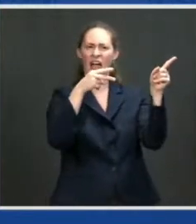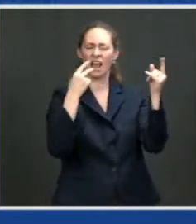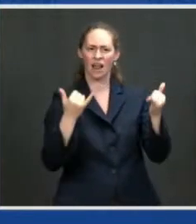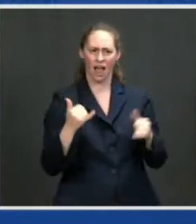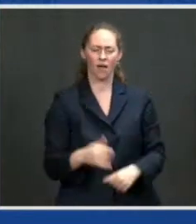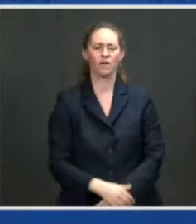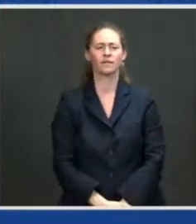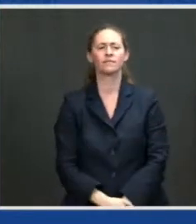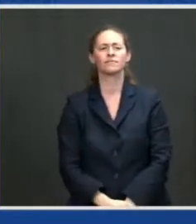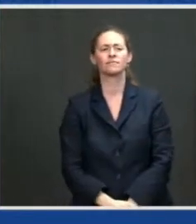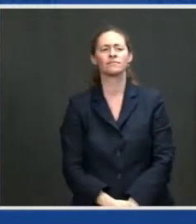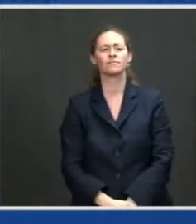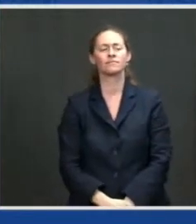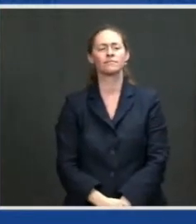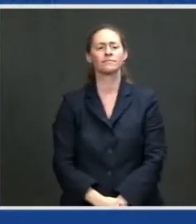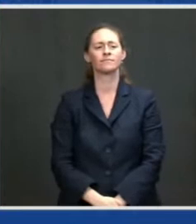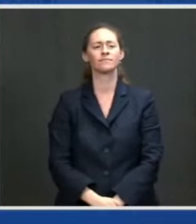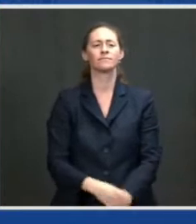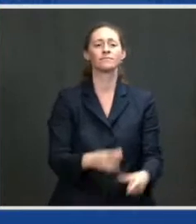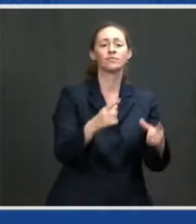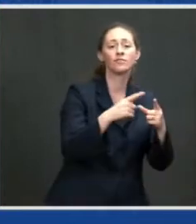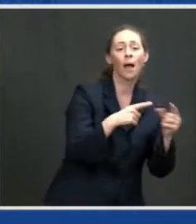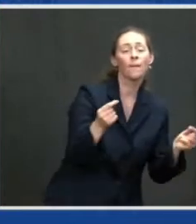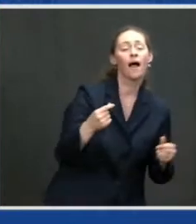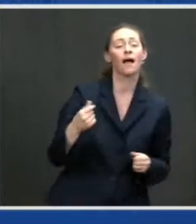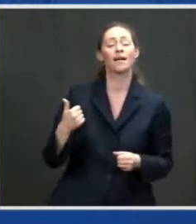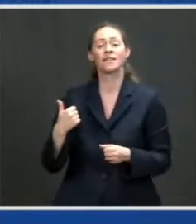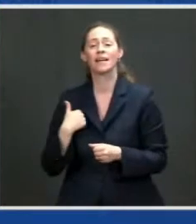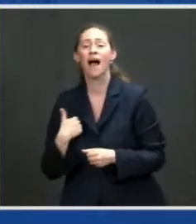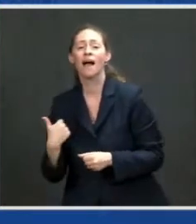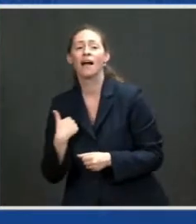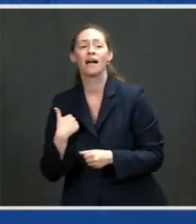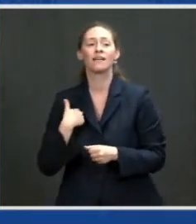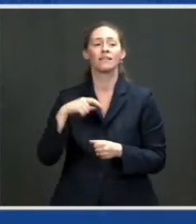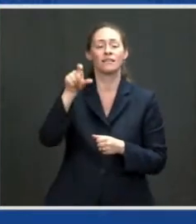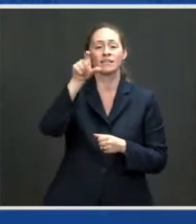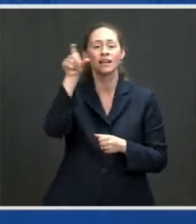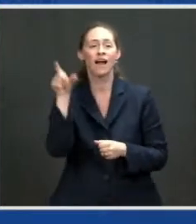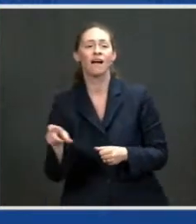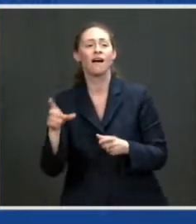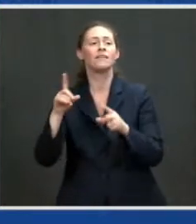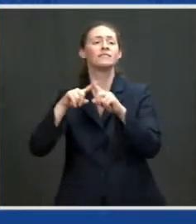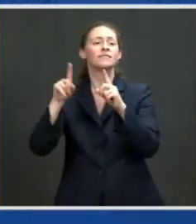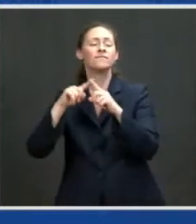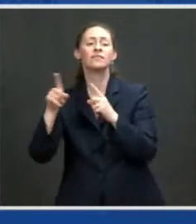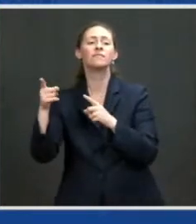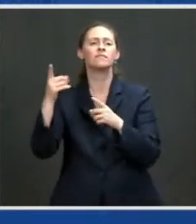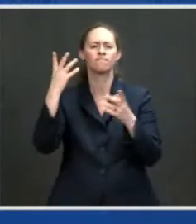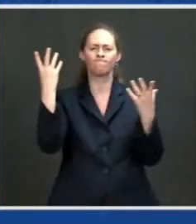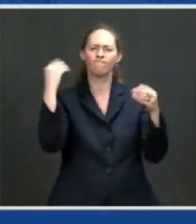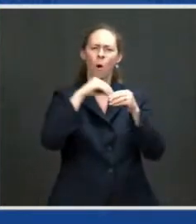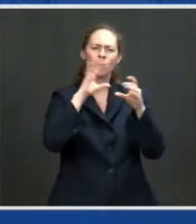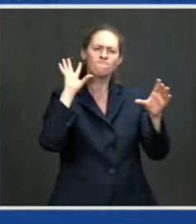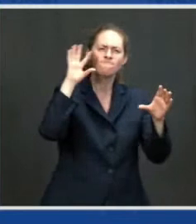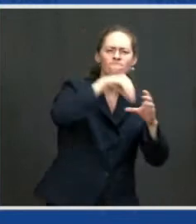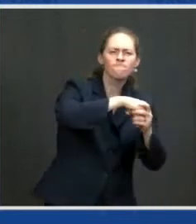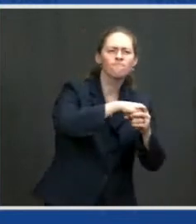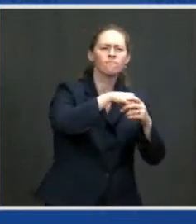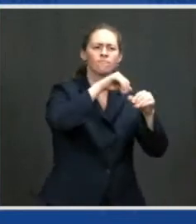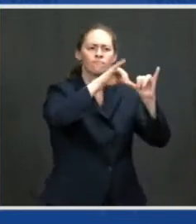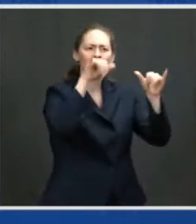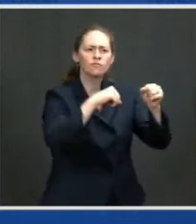Italy, France, and the EU have announced significant infrastructure spending. China's announced that they're increasing their research and development